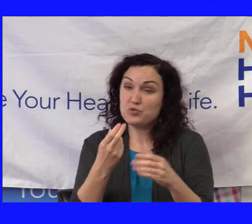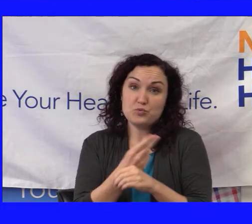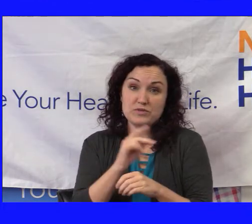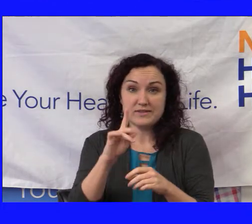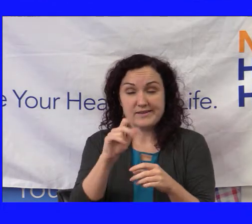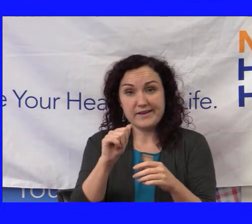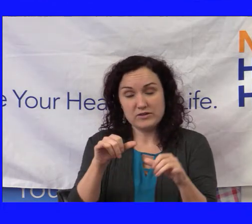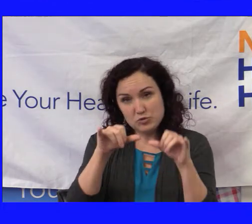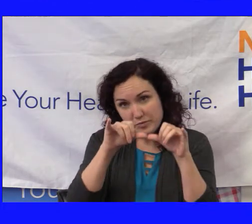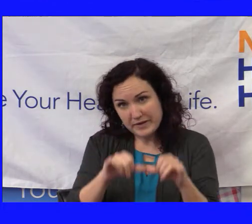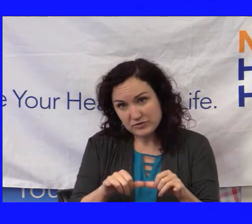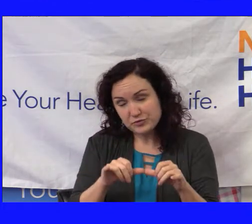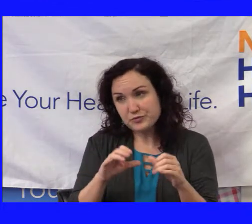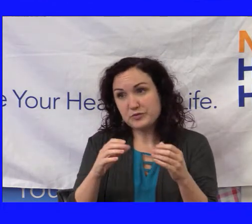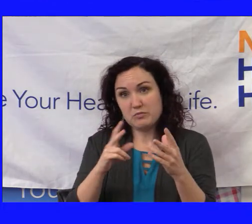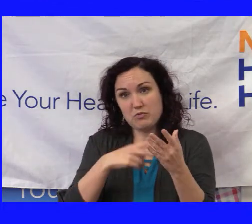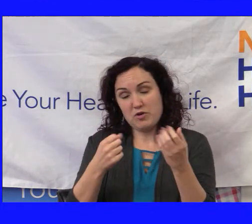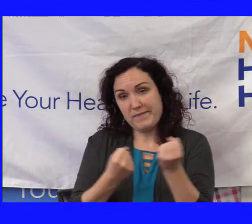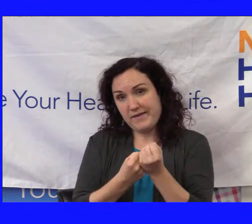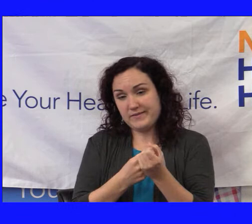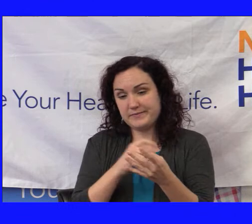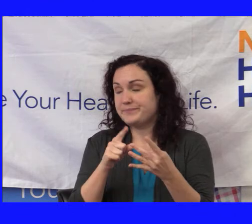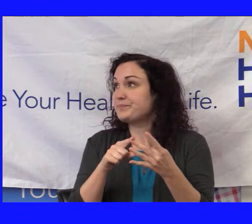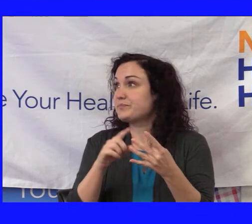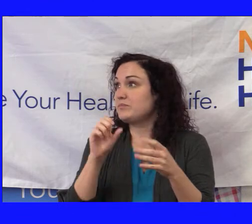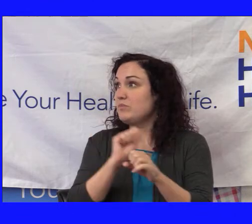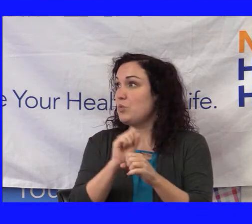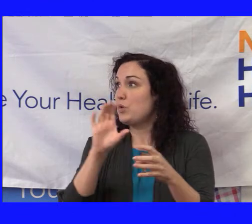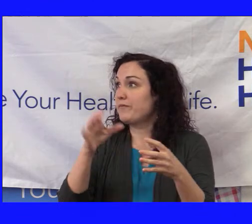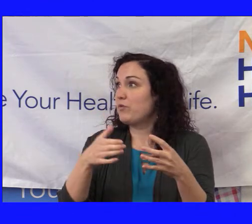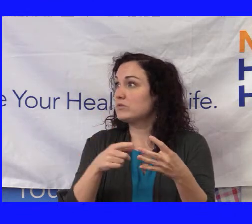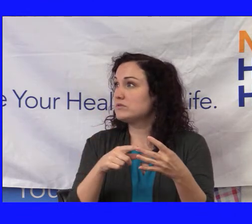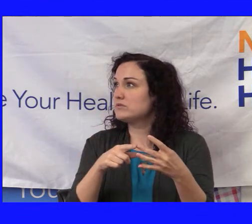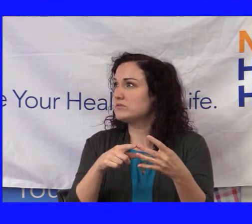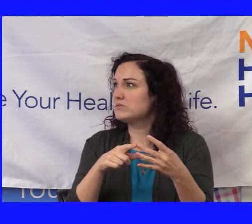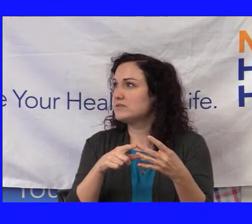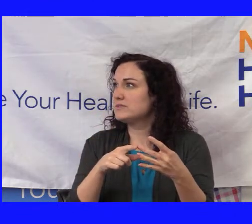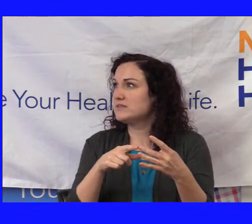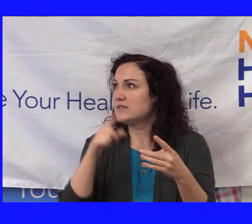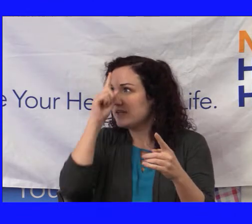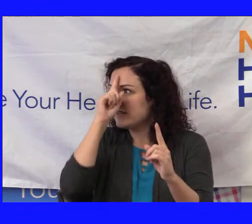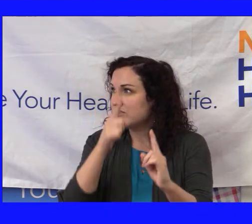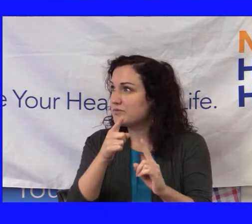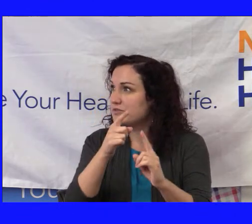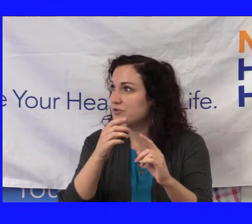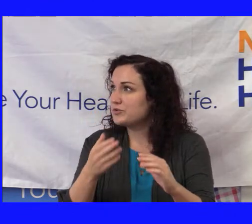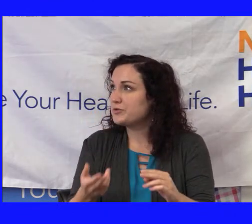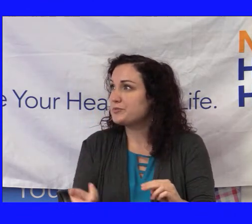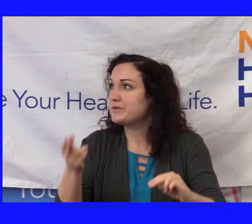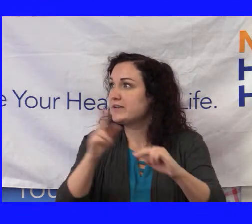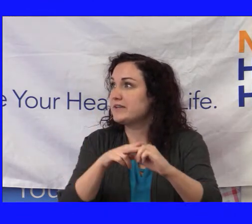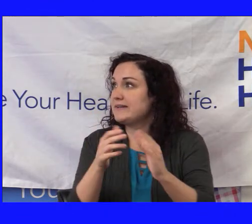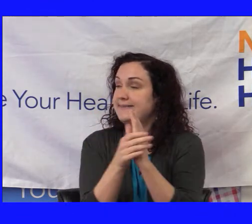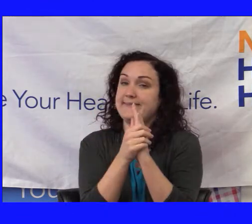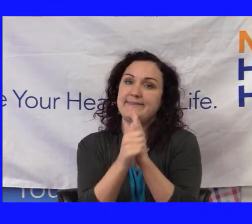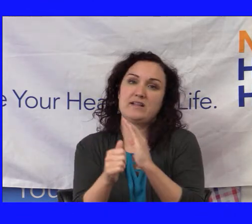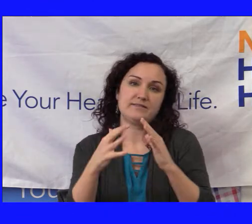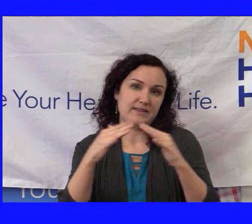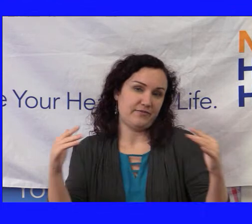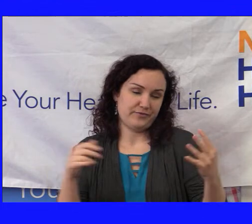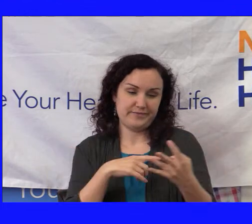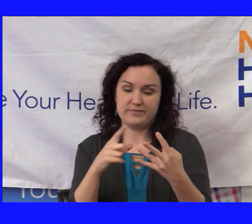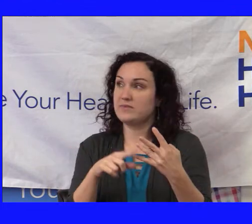our program efficacy. The Workforce Work Group is using initiatives to enhance talent diversity.